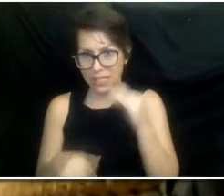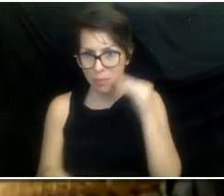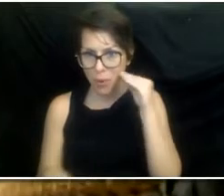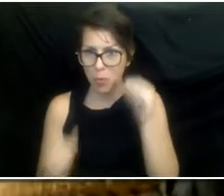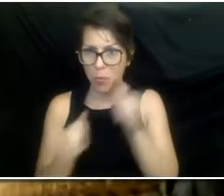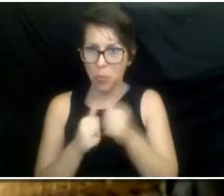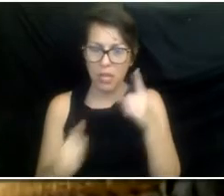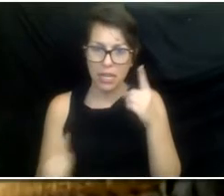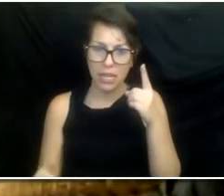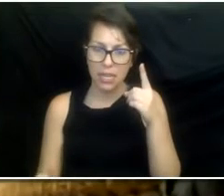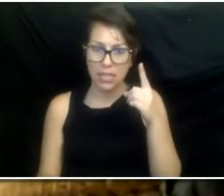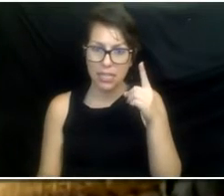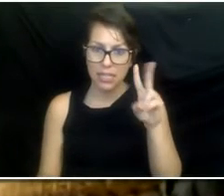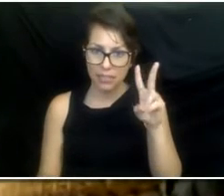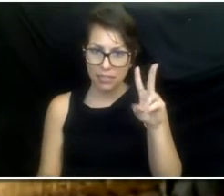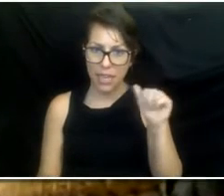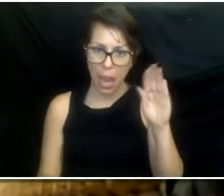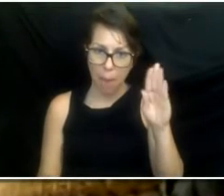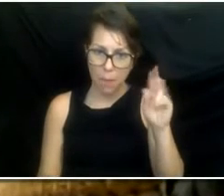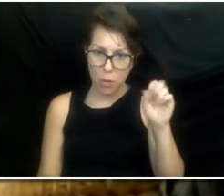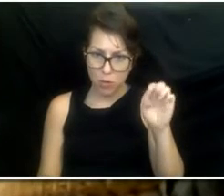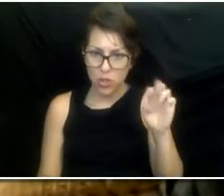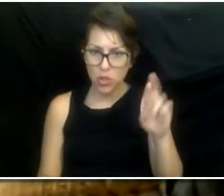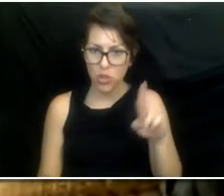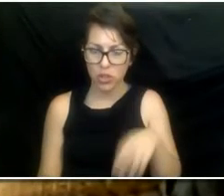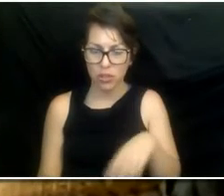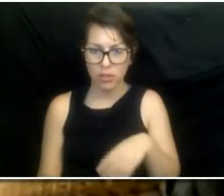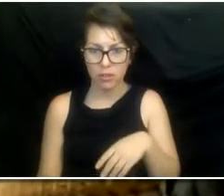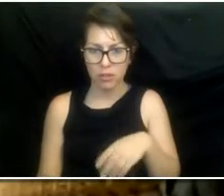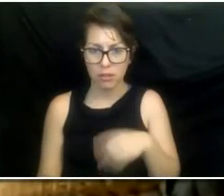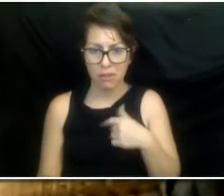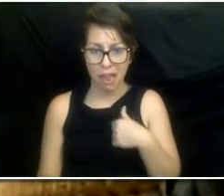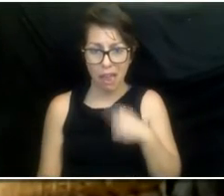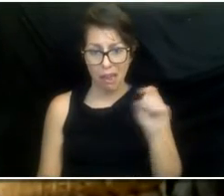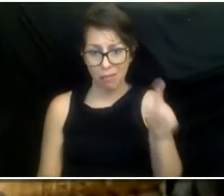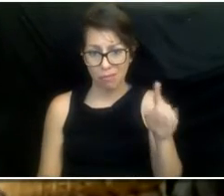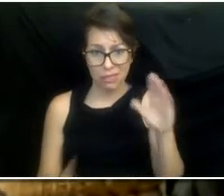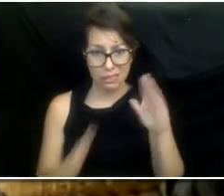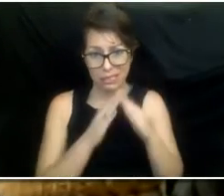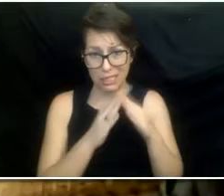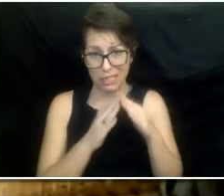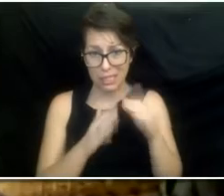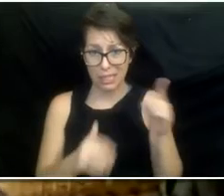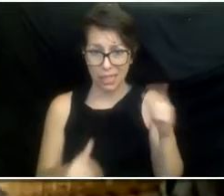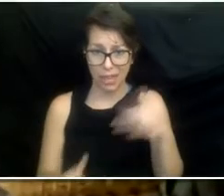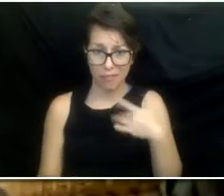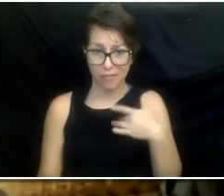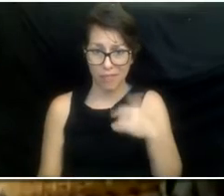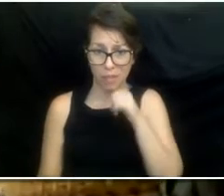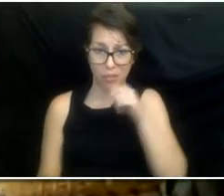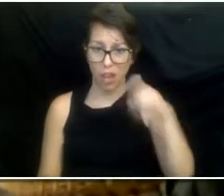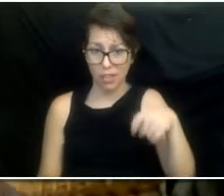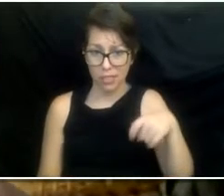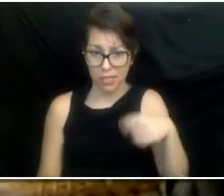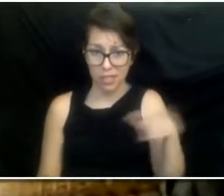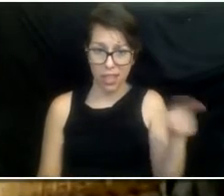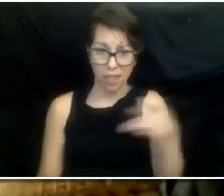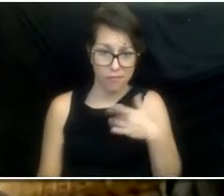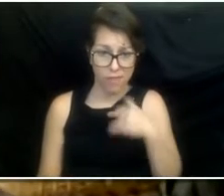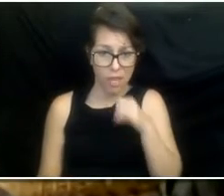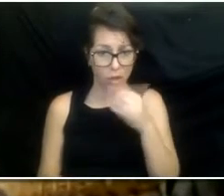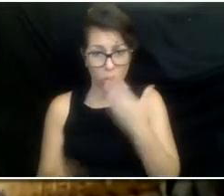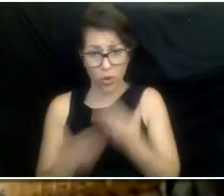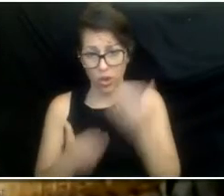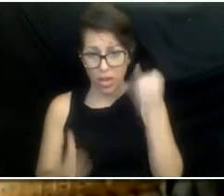in some cases with your own particular communities and particular cultures do you think that it would be good for the city and for